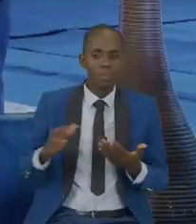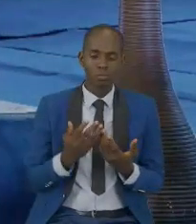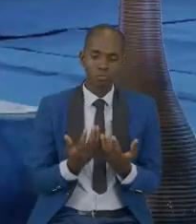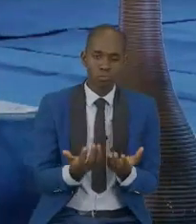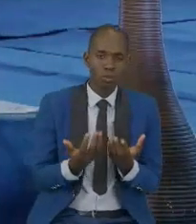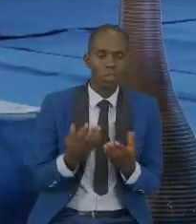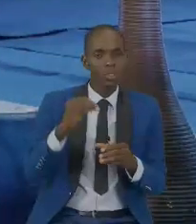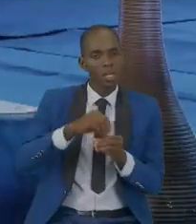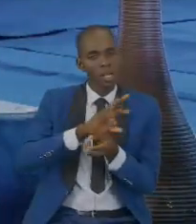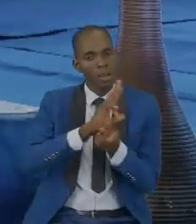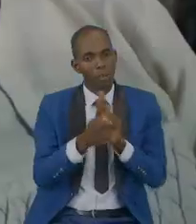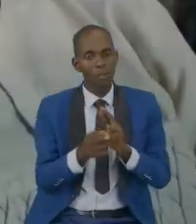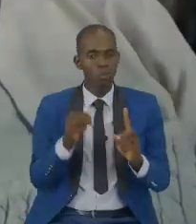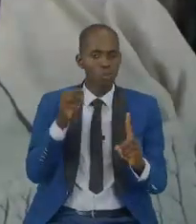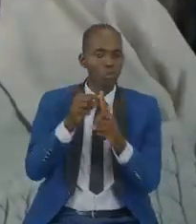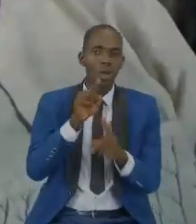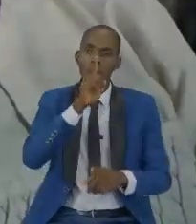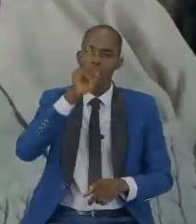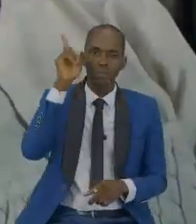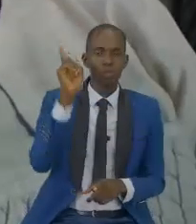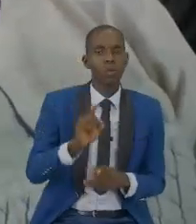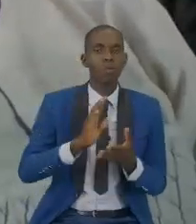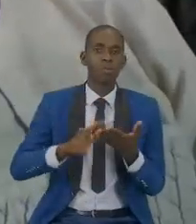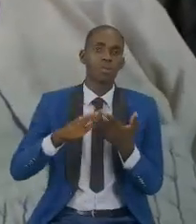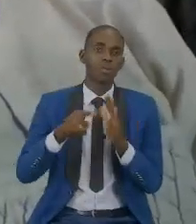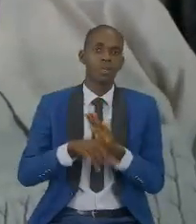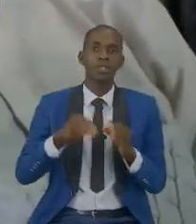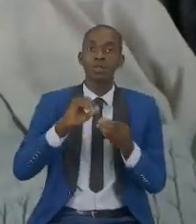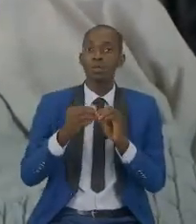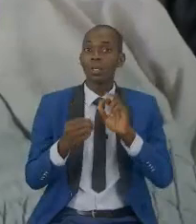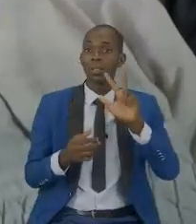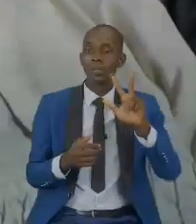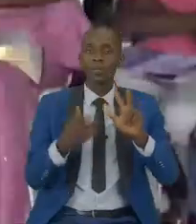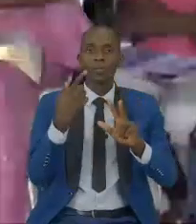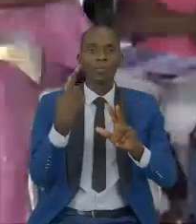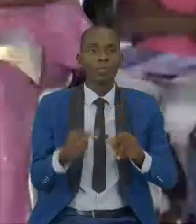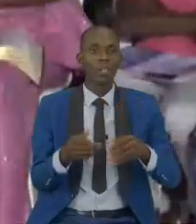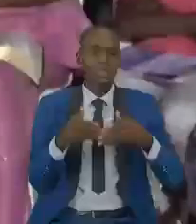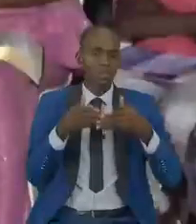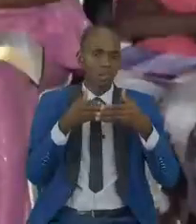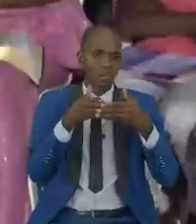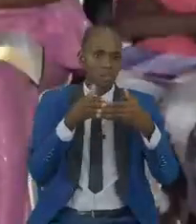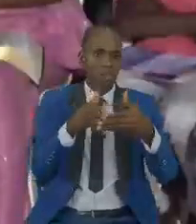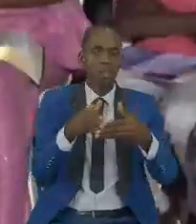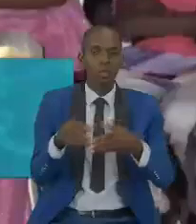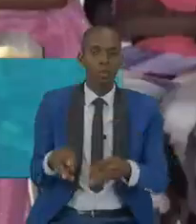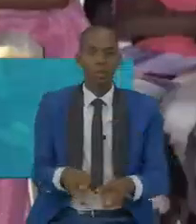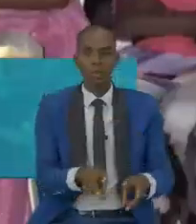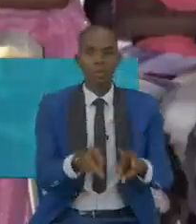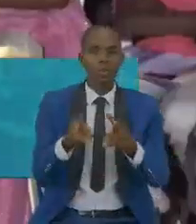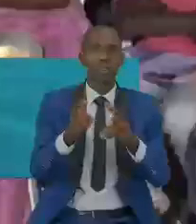towards assured forgiveness. Number three, in the guided path to recovery